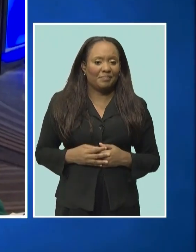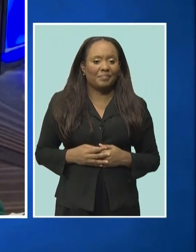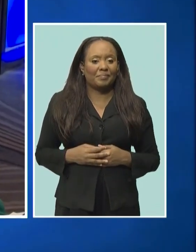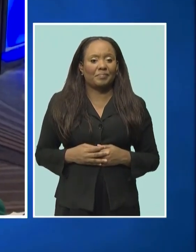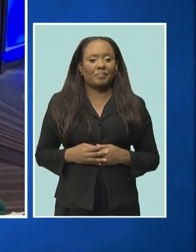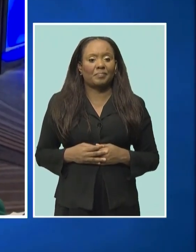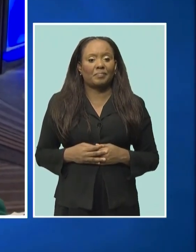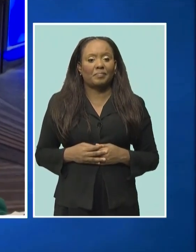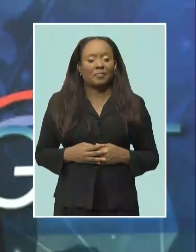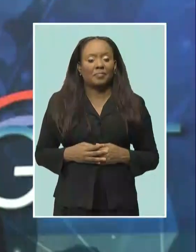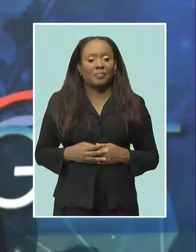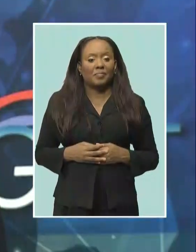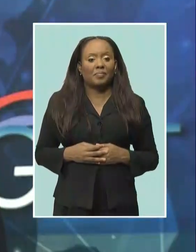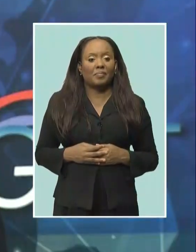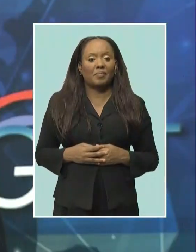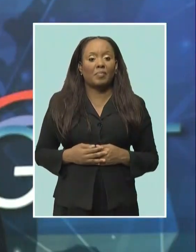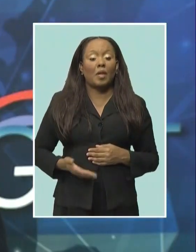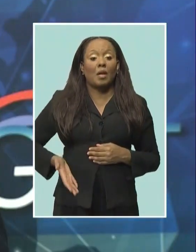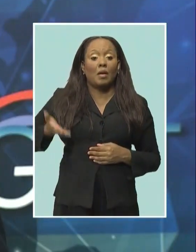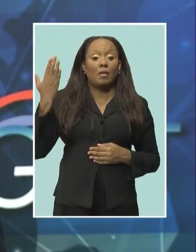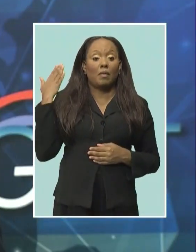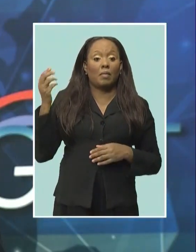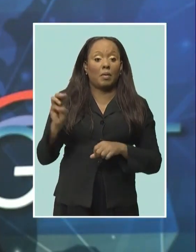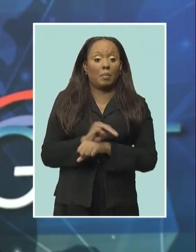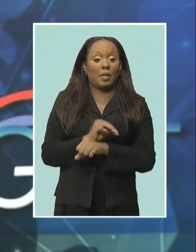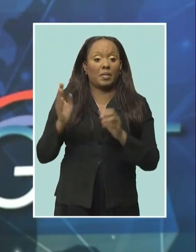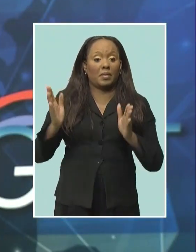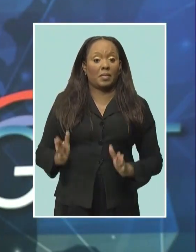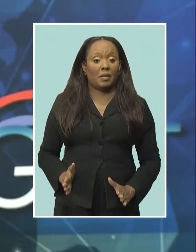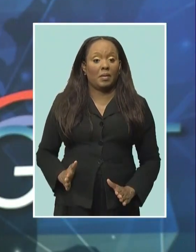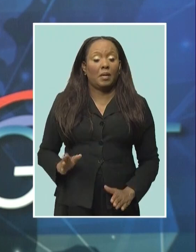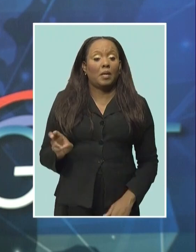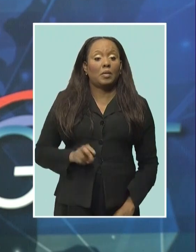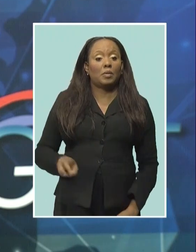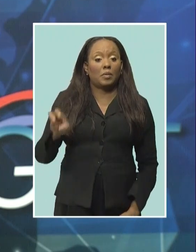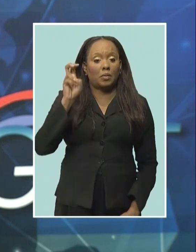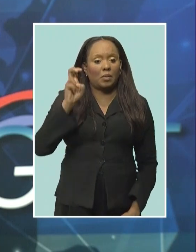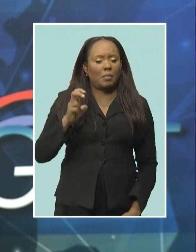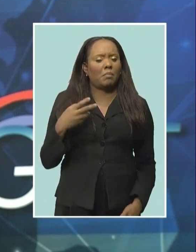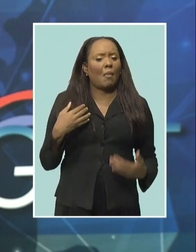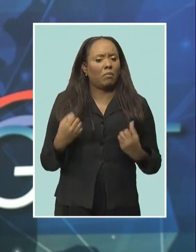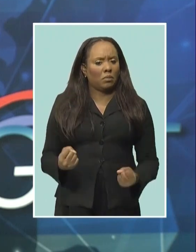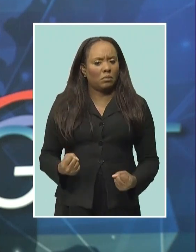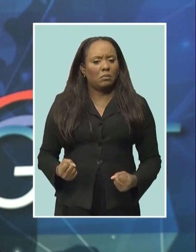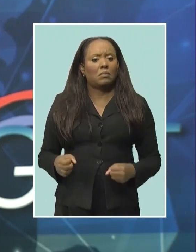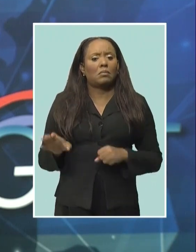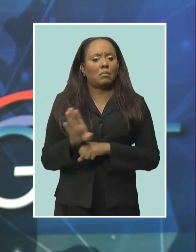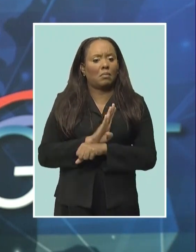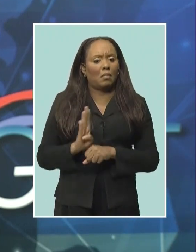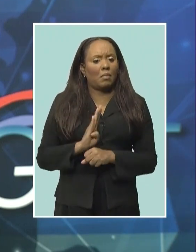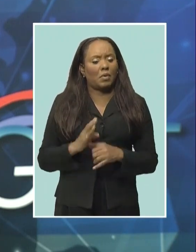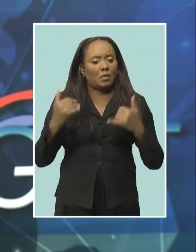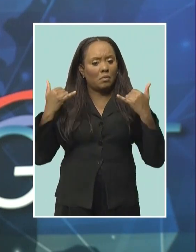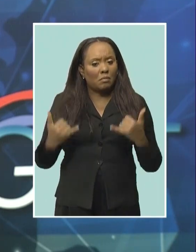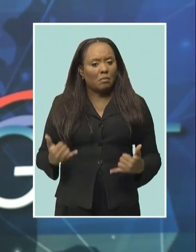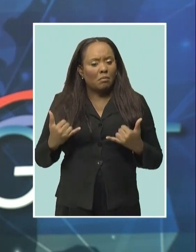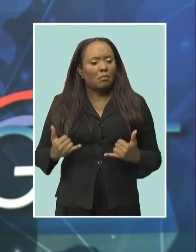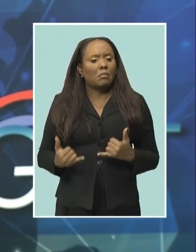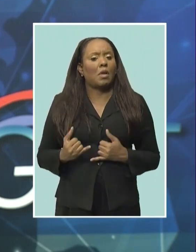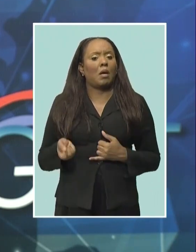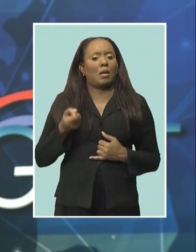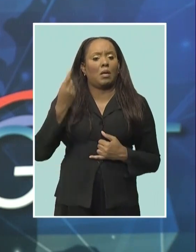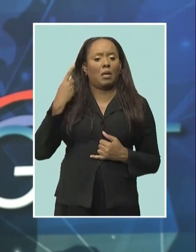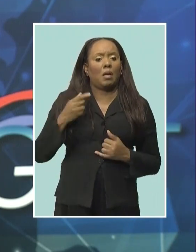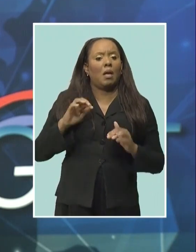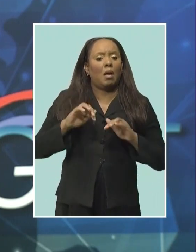CBC News. A former tourism minister is confident that Barbados has now concocted the right formula to